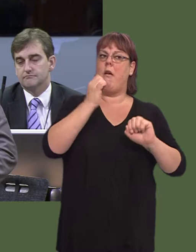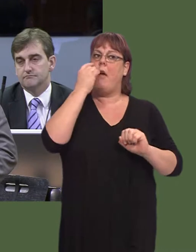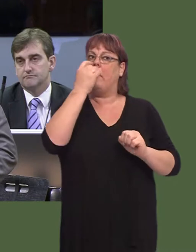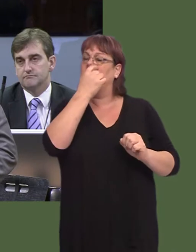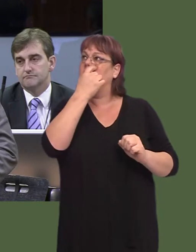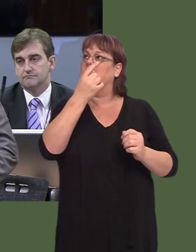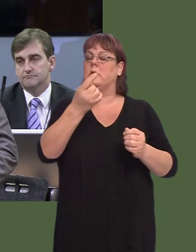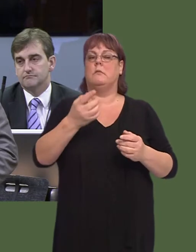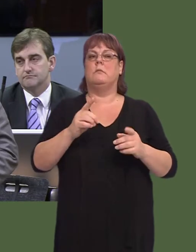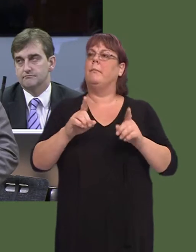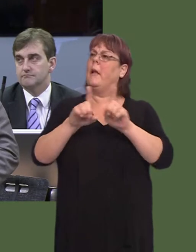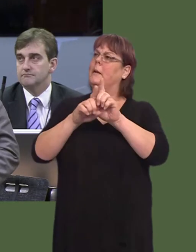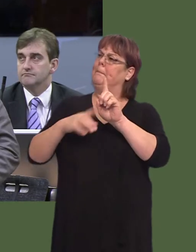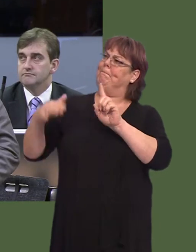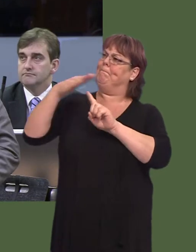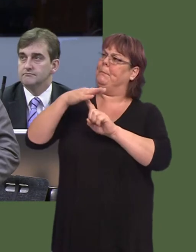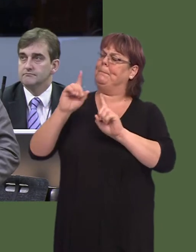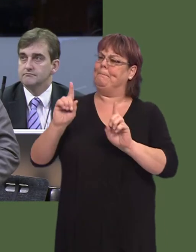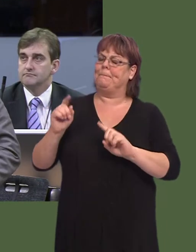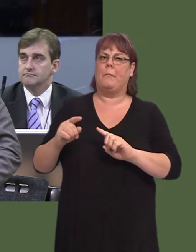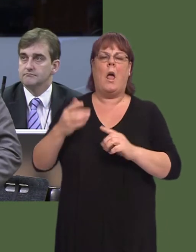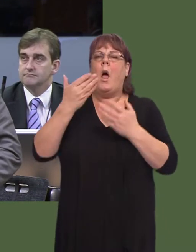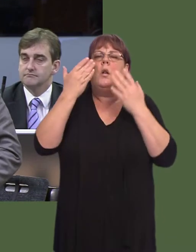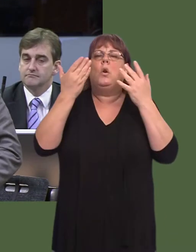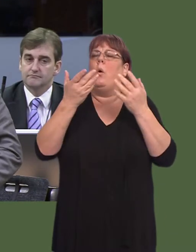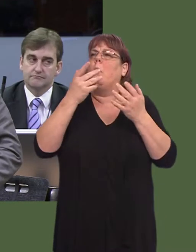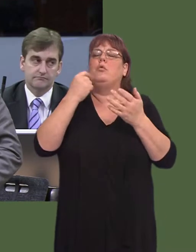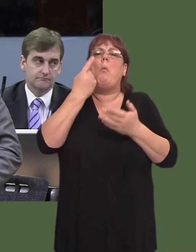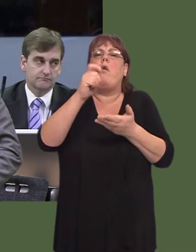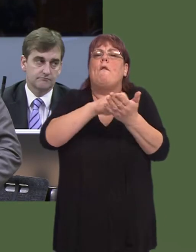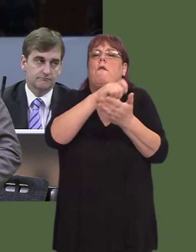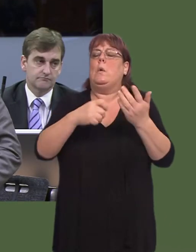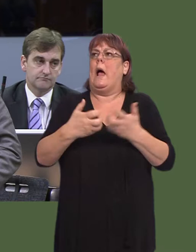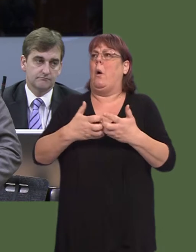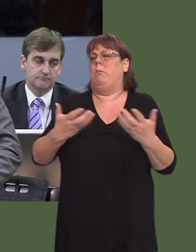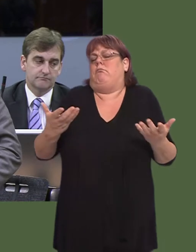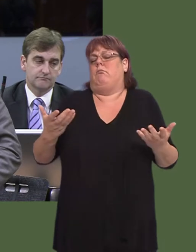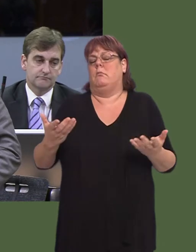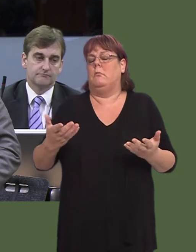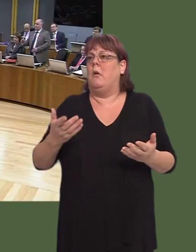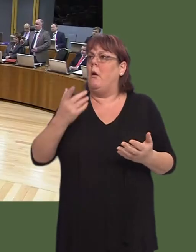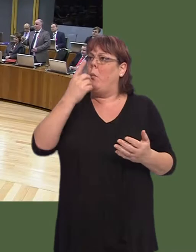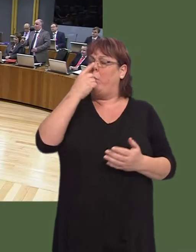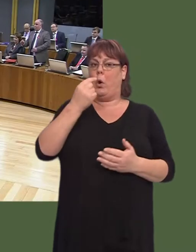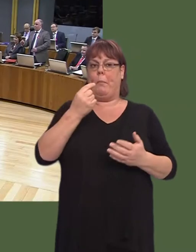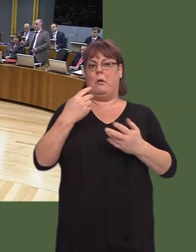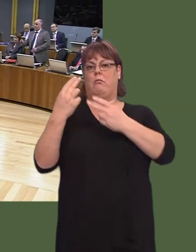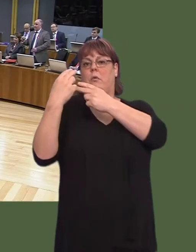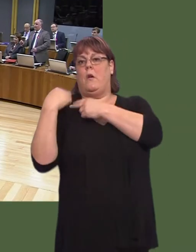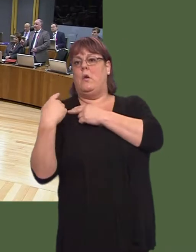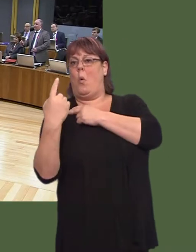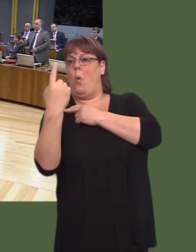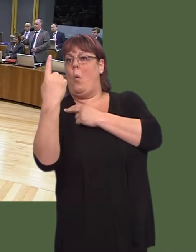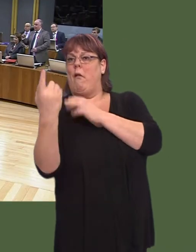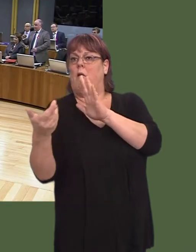the investigations? And above all, I'm not sure how people will vote in this chamber tomorrow, but it could well boil down to one vote.